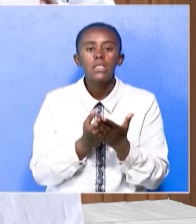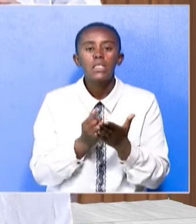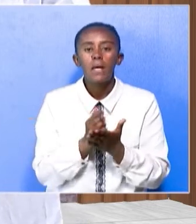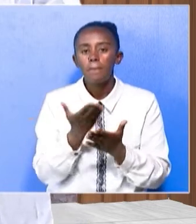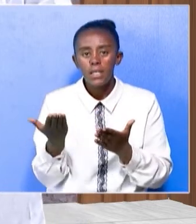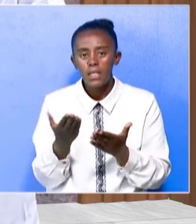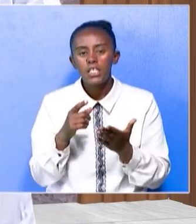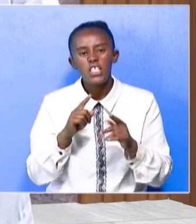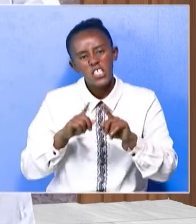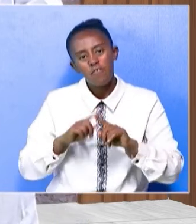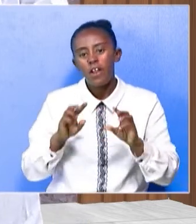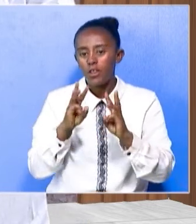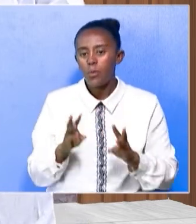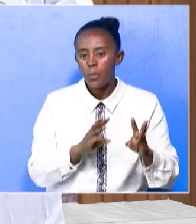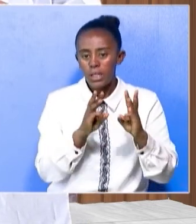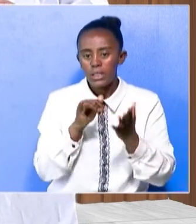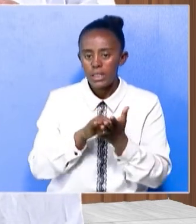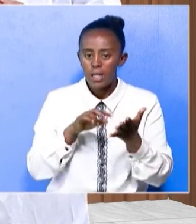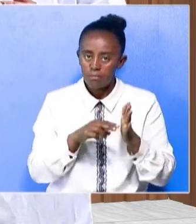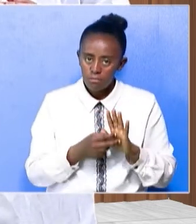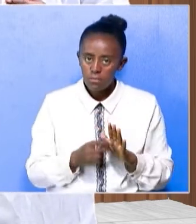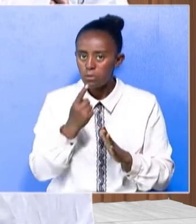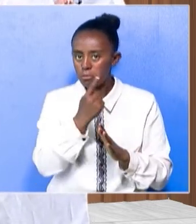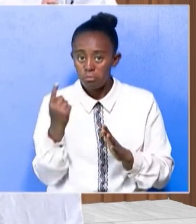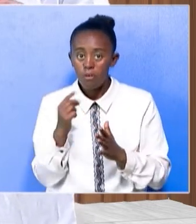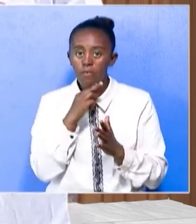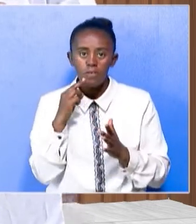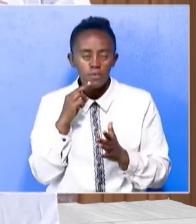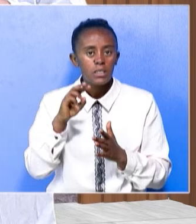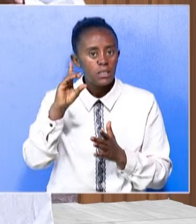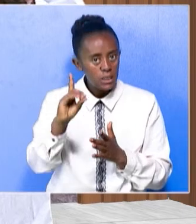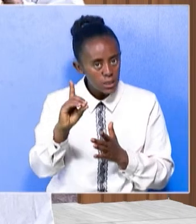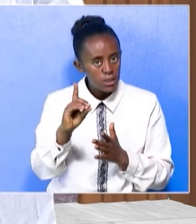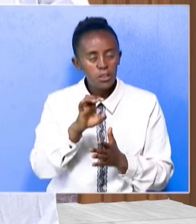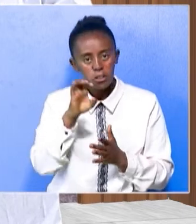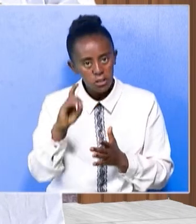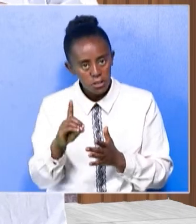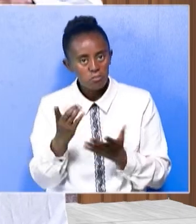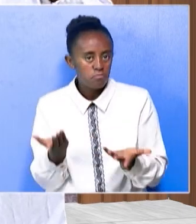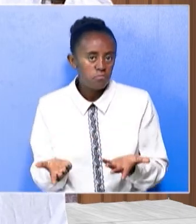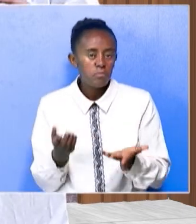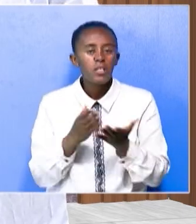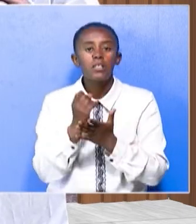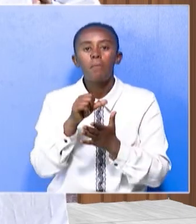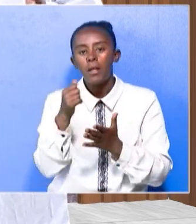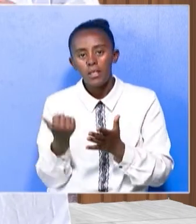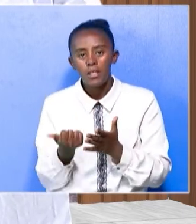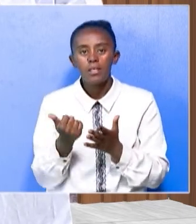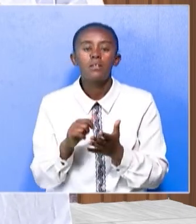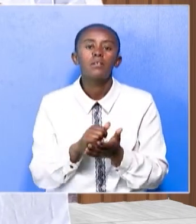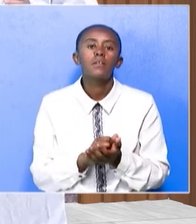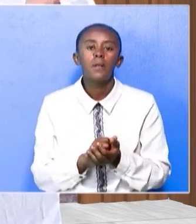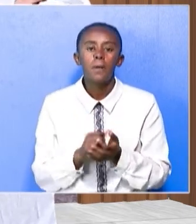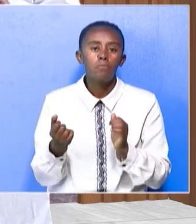different ways. That means some verbs are taking that is D, others are ED, and some others are without D and